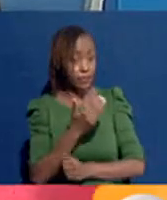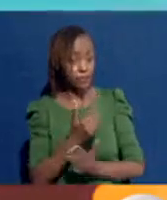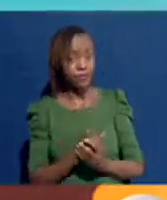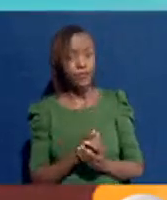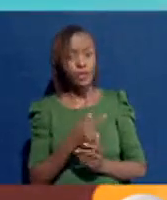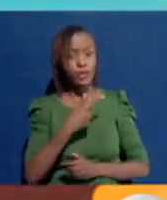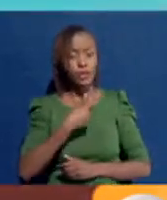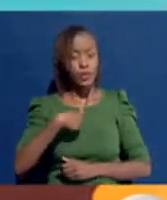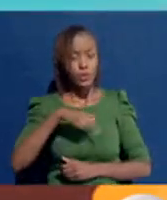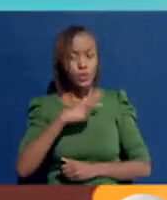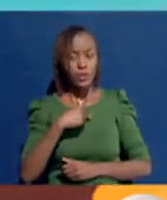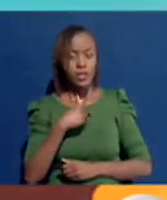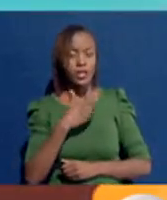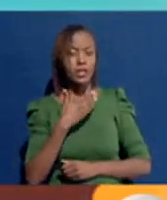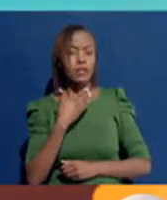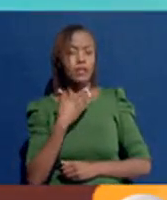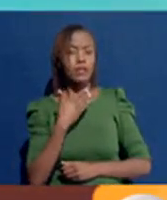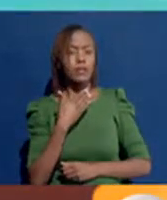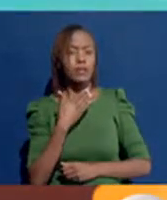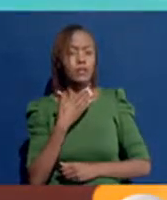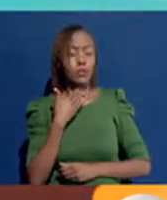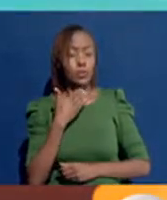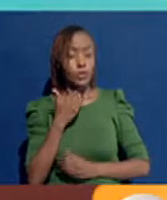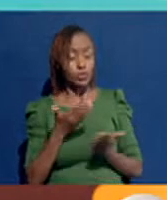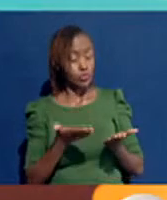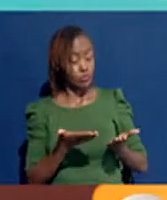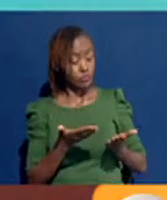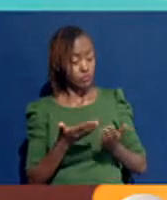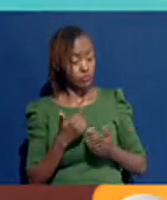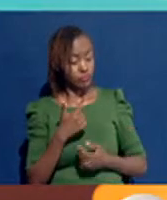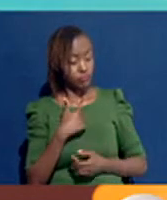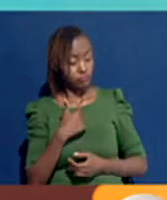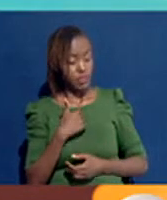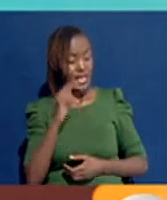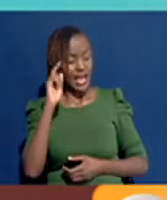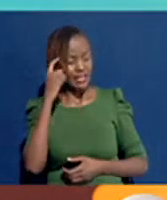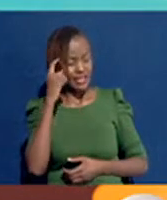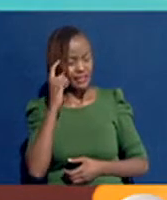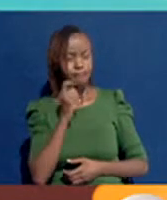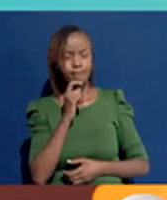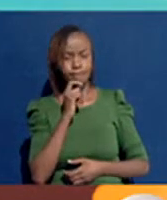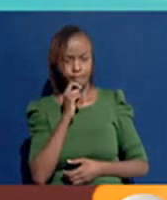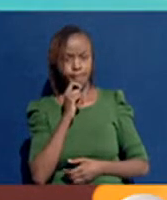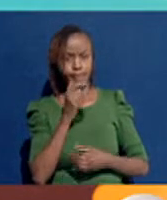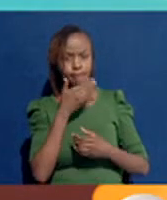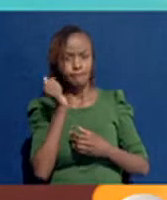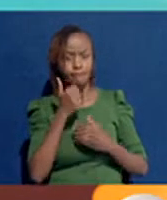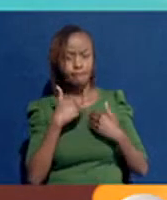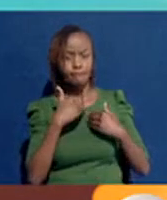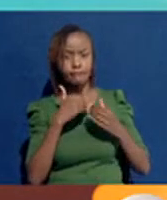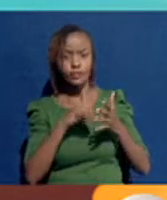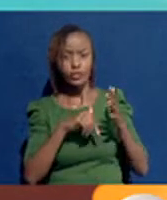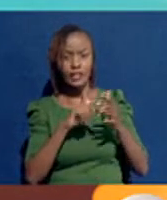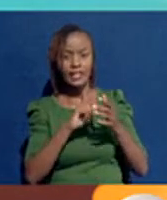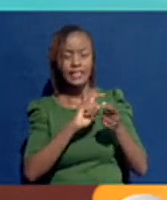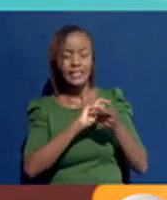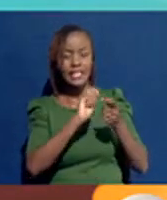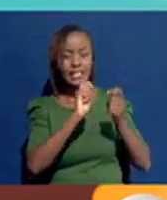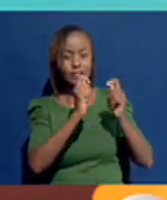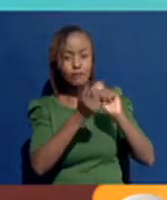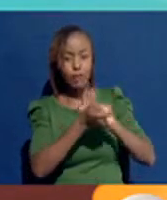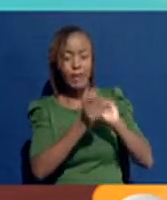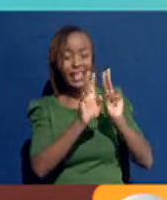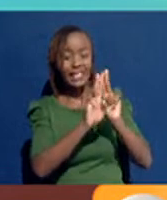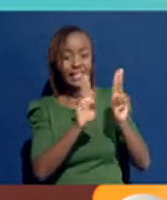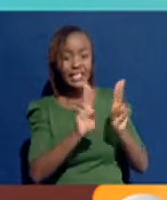which probably I see, which is coming and which is I've been thinking about, is the reform in the National Hospital Insurance Fund. Mm-hmm. This is the area,